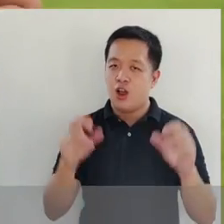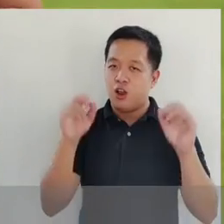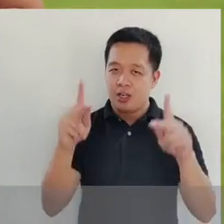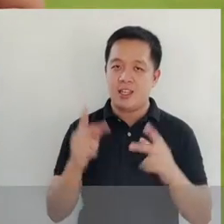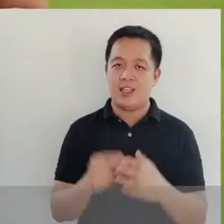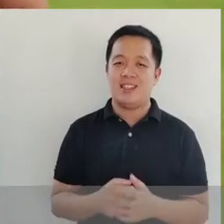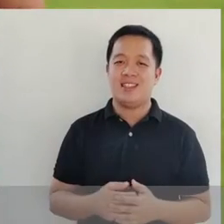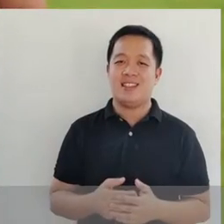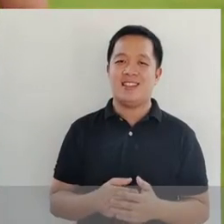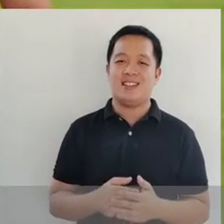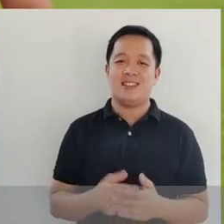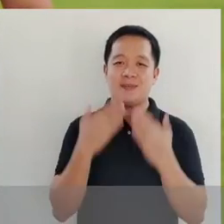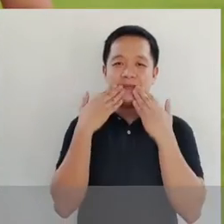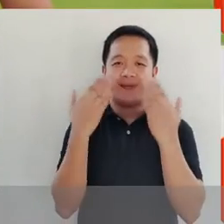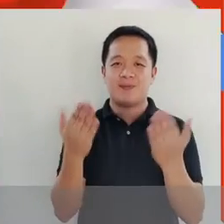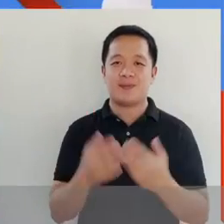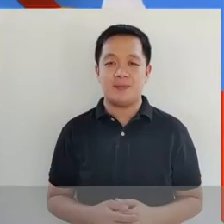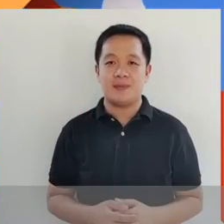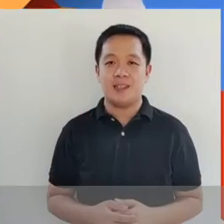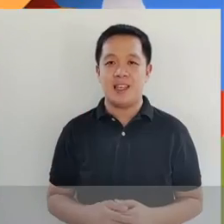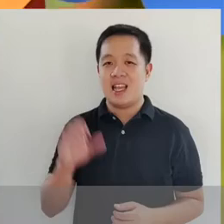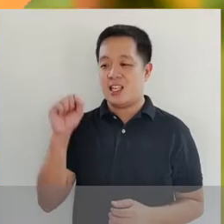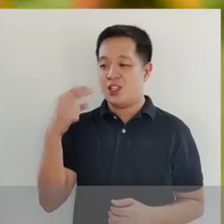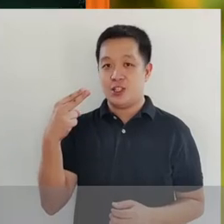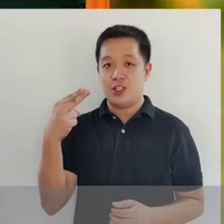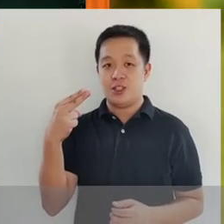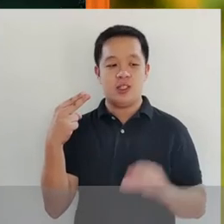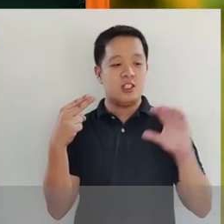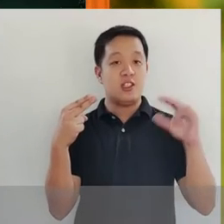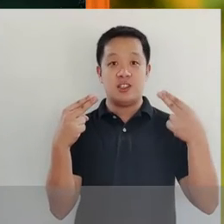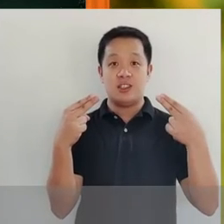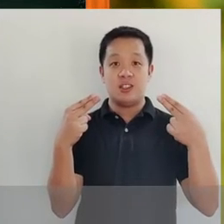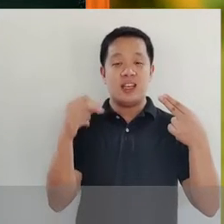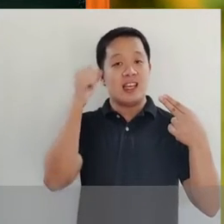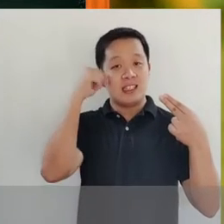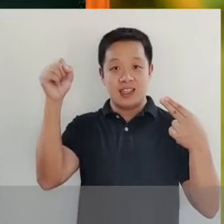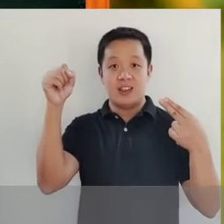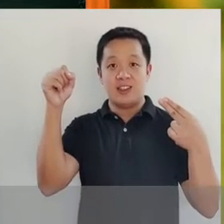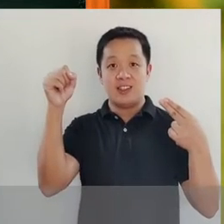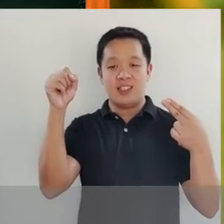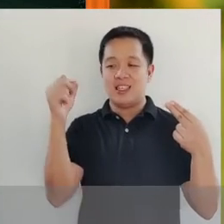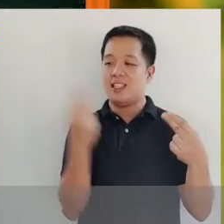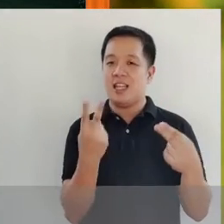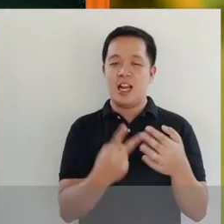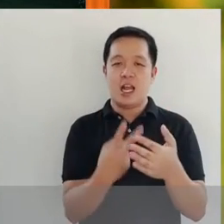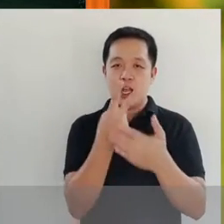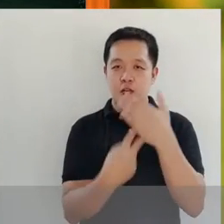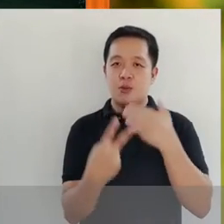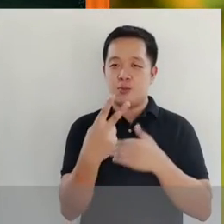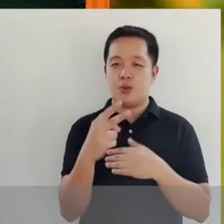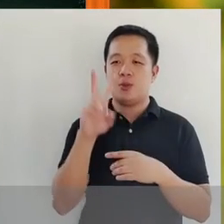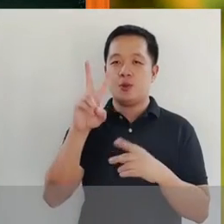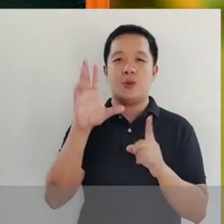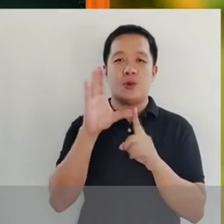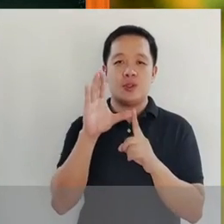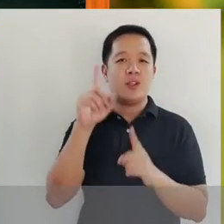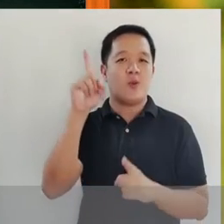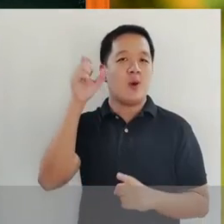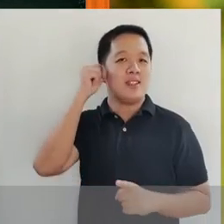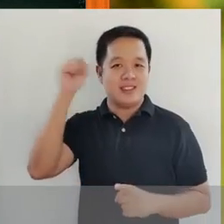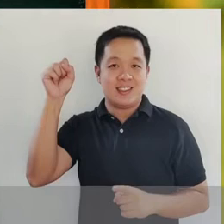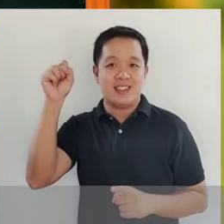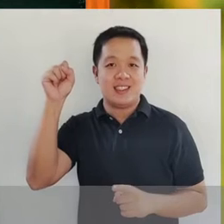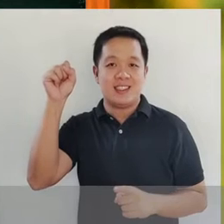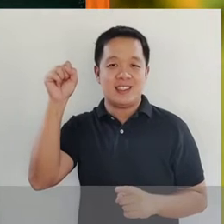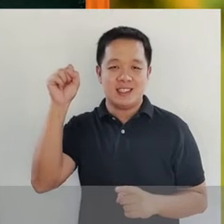Alright, thank you. The sh and the ch Sounds are considered consonant